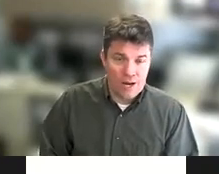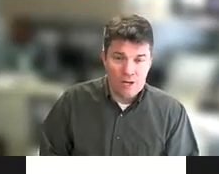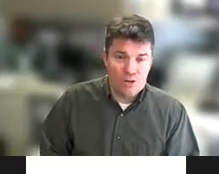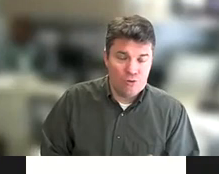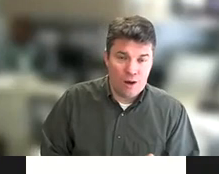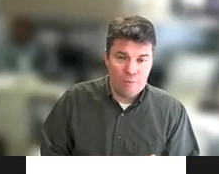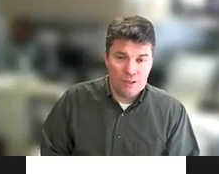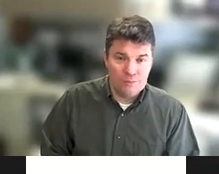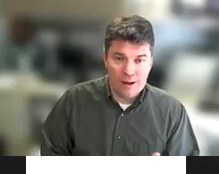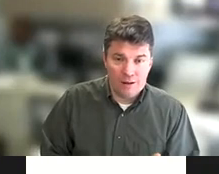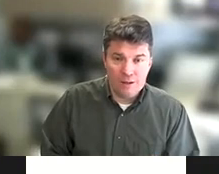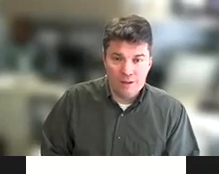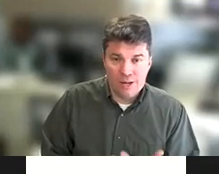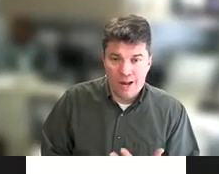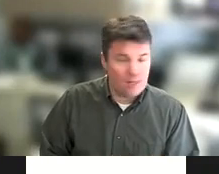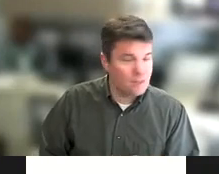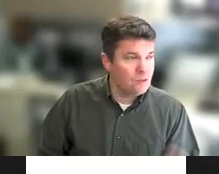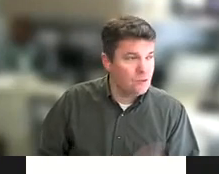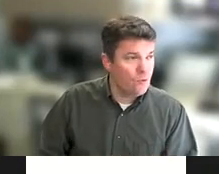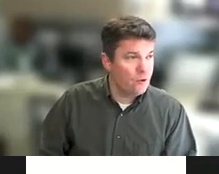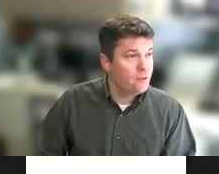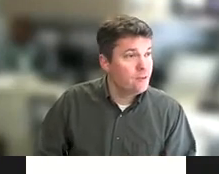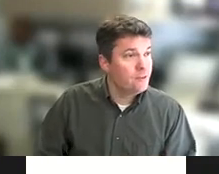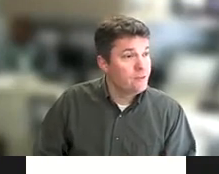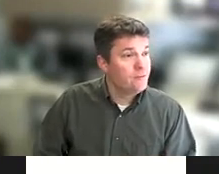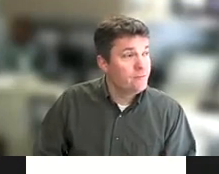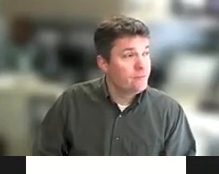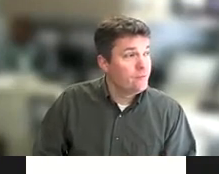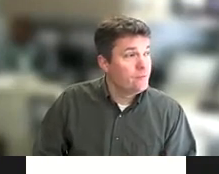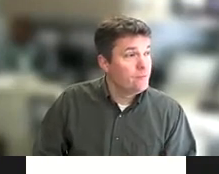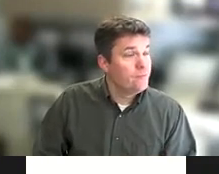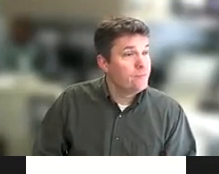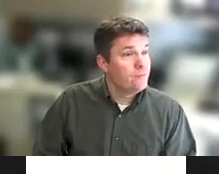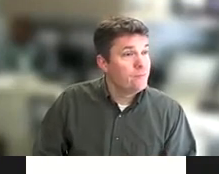due to age, trauma, medical, genetics, and so forth.